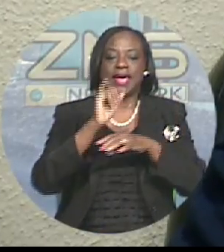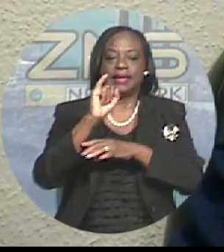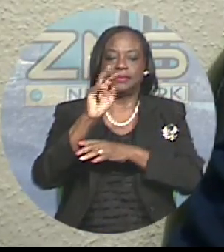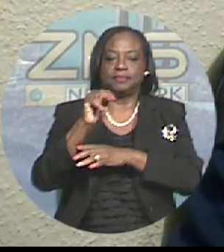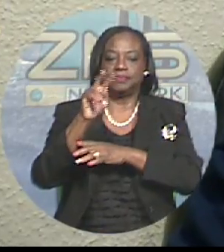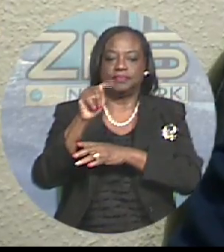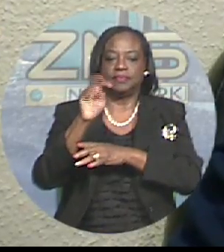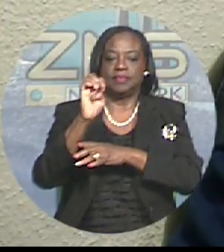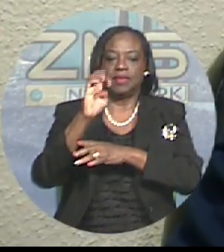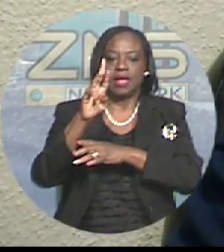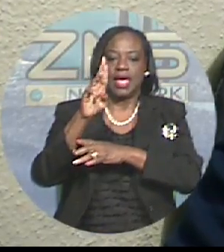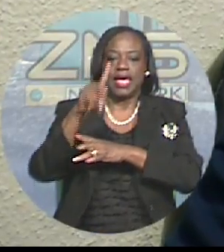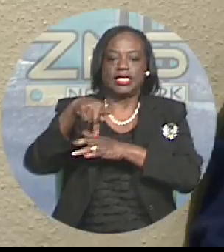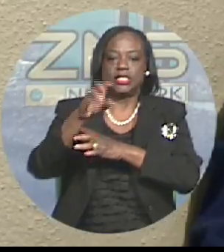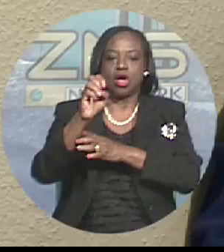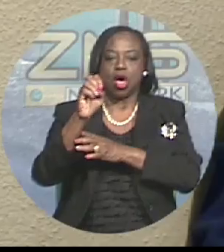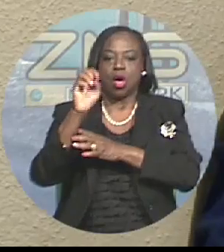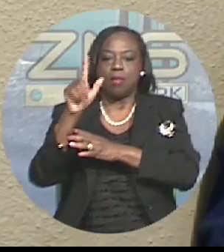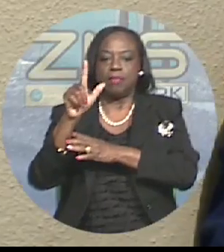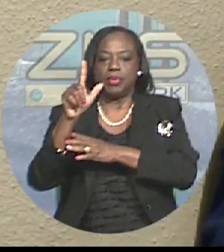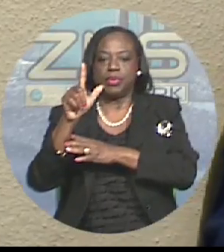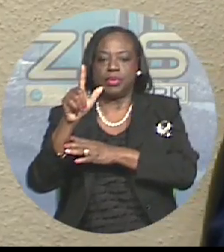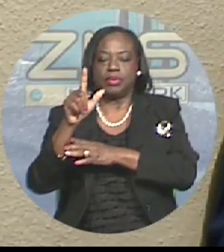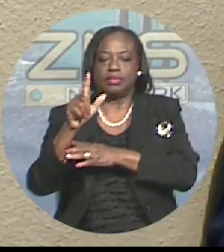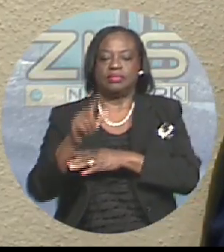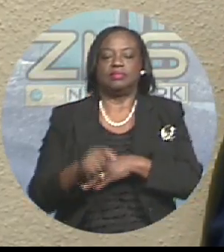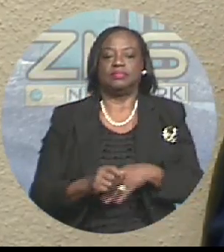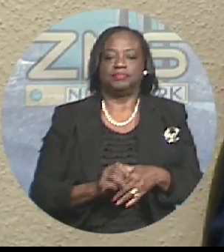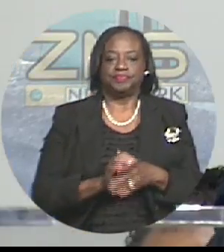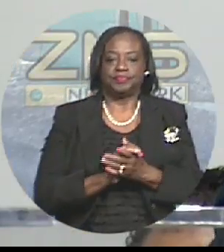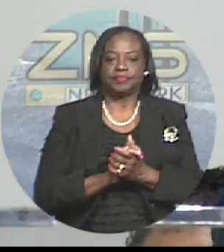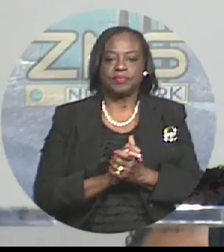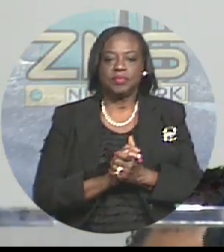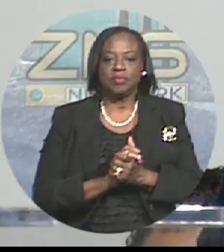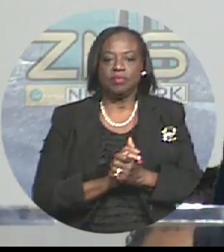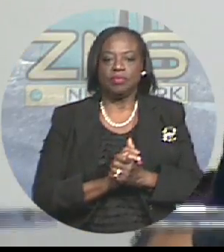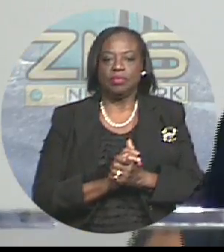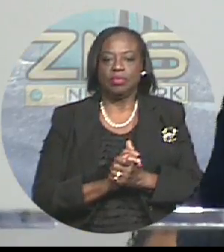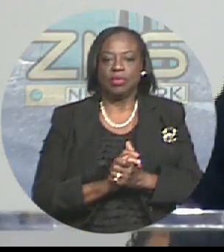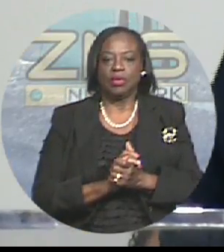Gouffre, project manager, Interpol, Integrity in Sports.